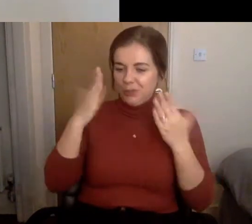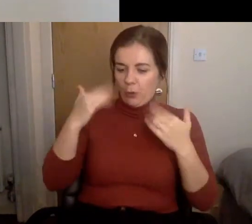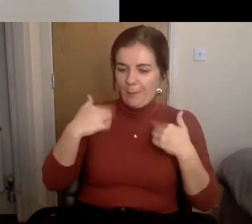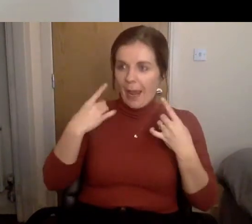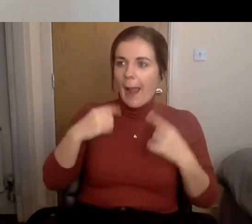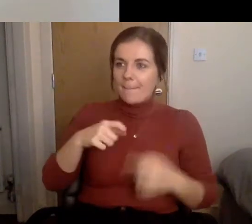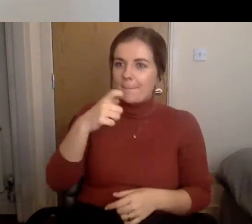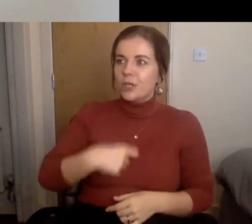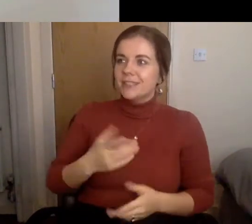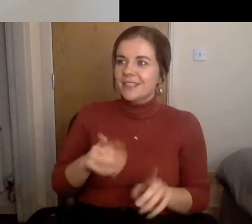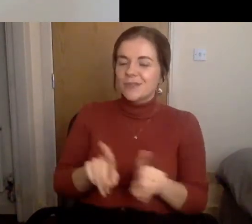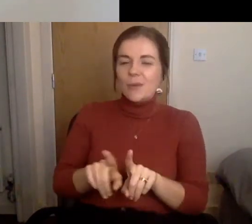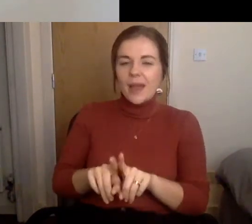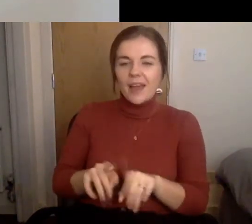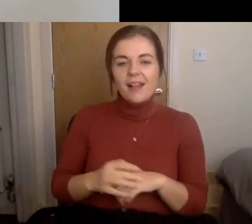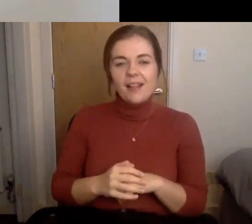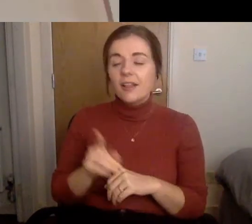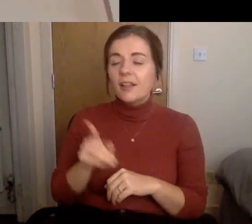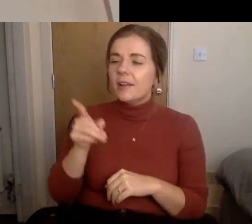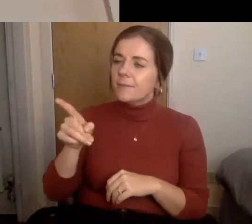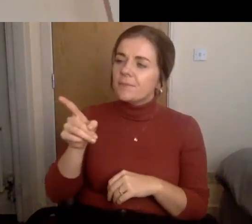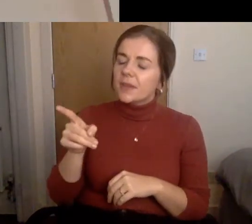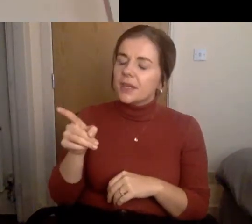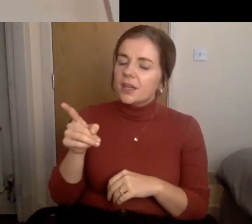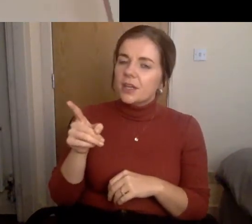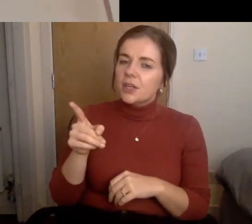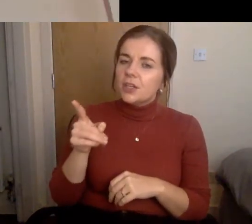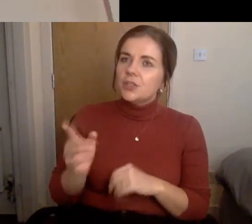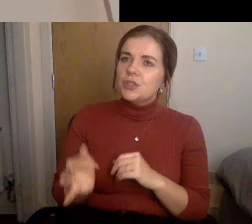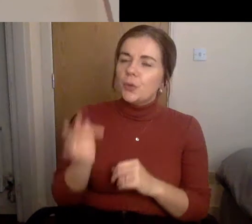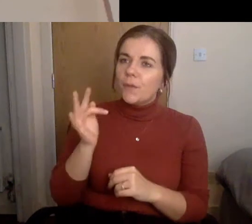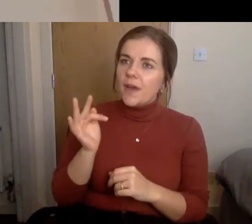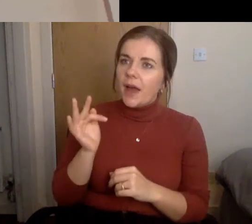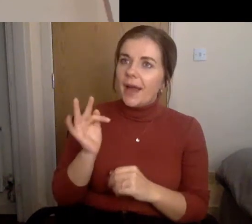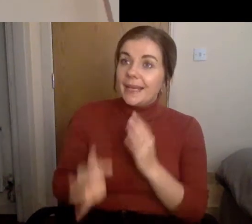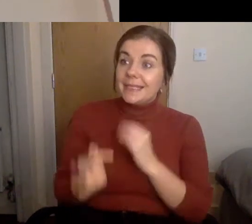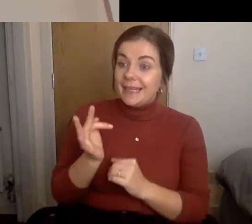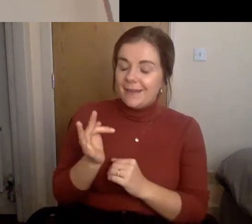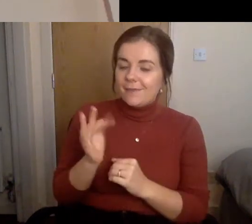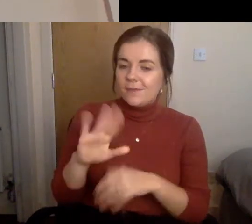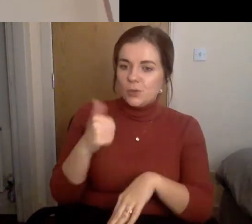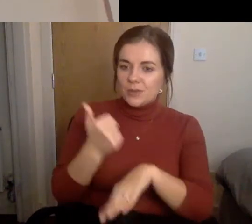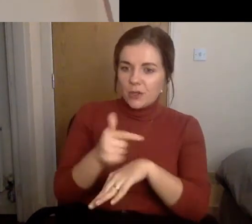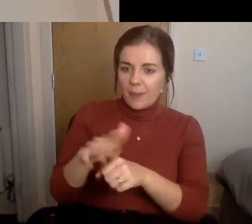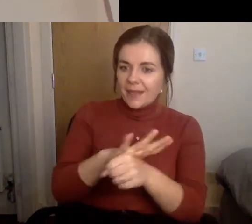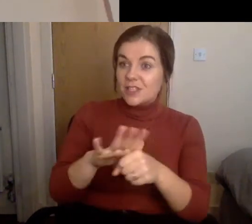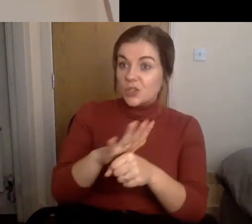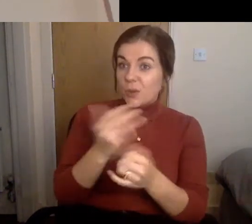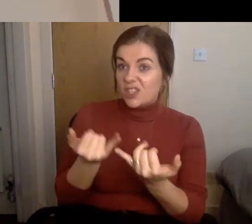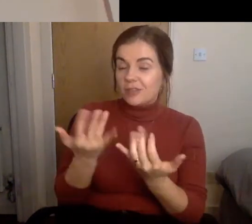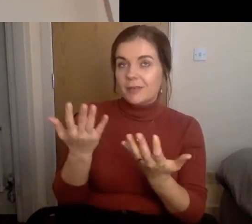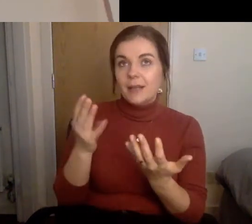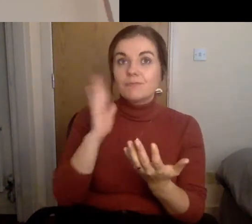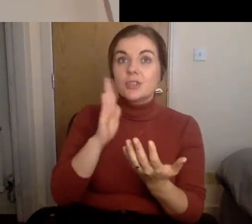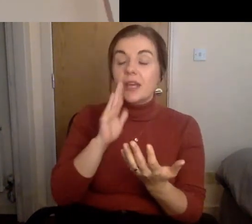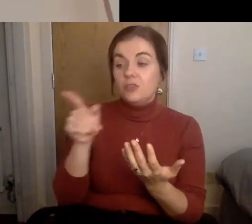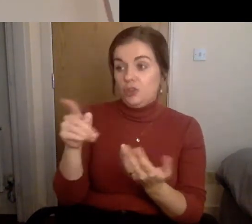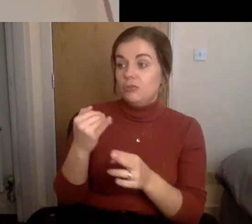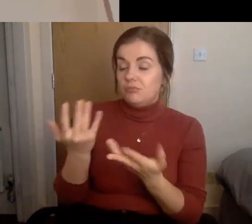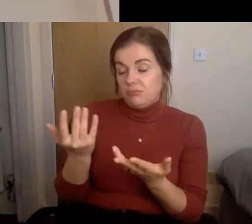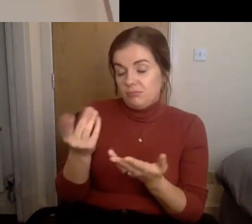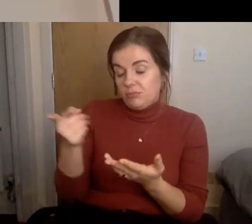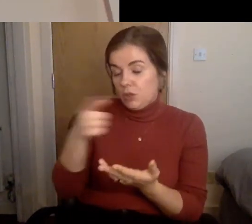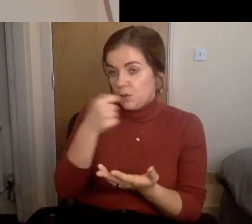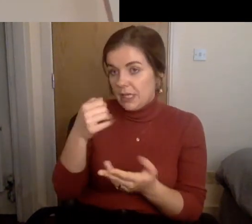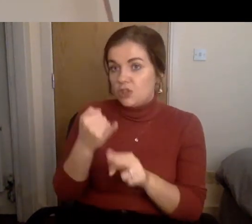And I suppose I think would you find, like, just even setting the scene in your school, like you're saying there, right? You're in a Catholic school, right? There's a